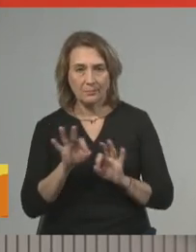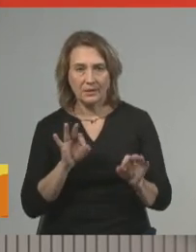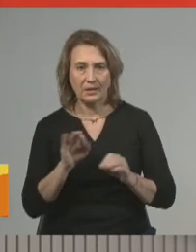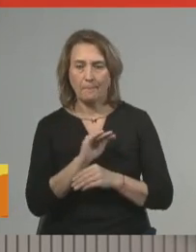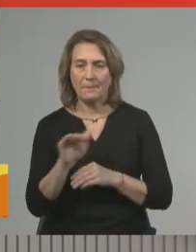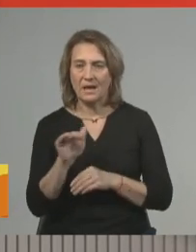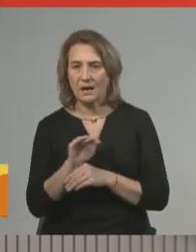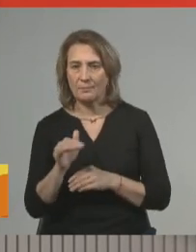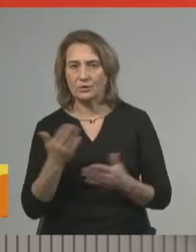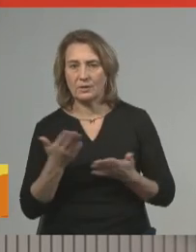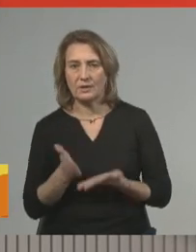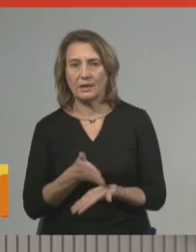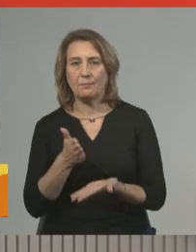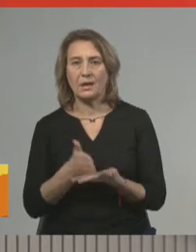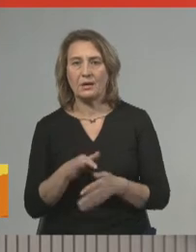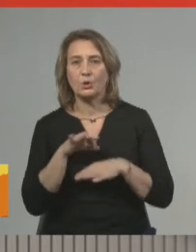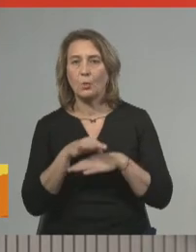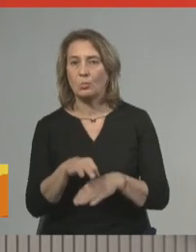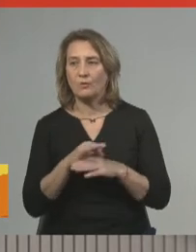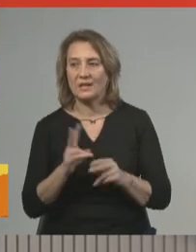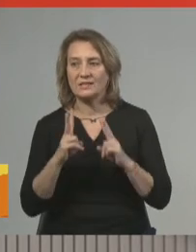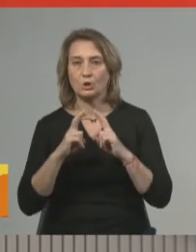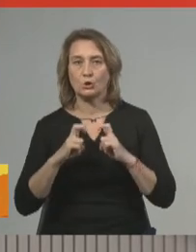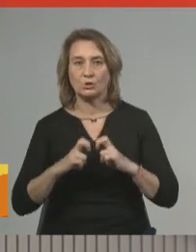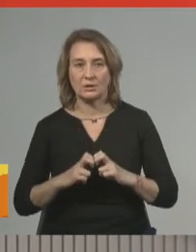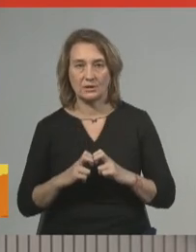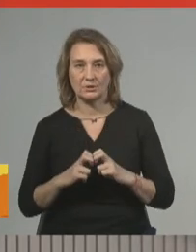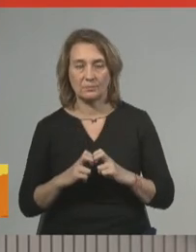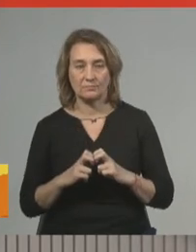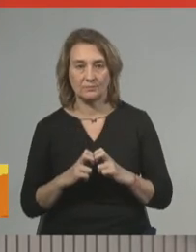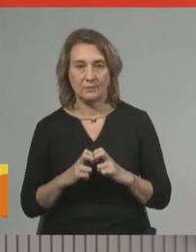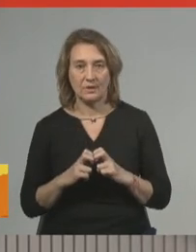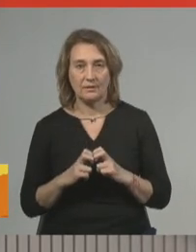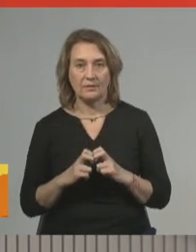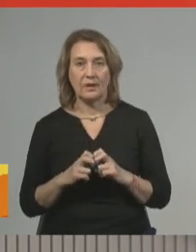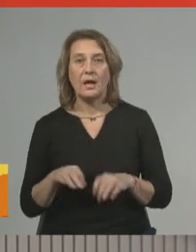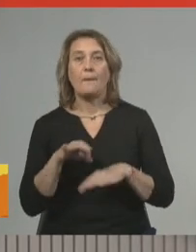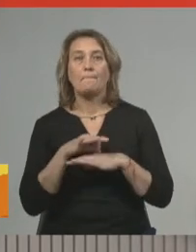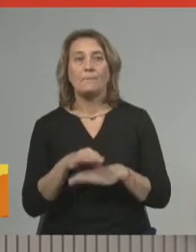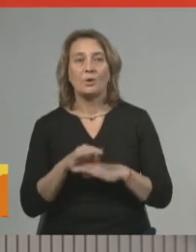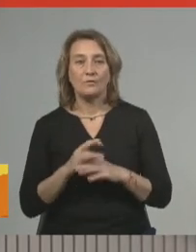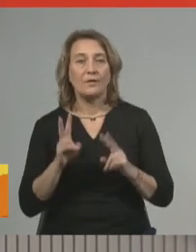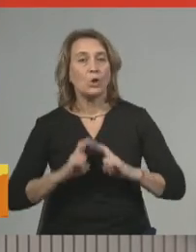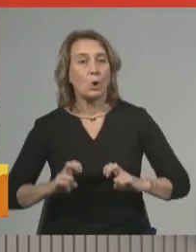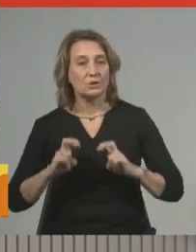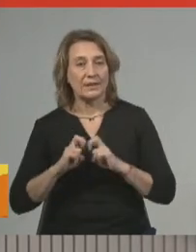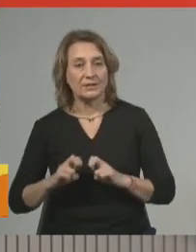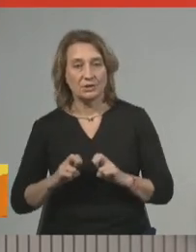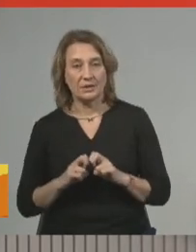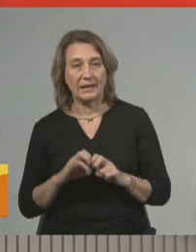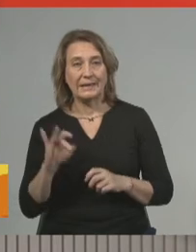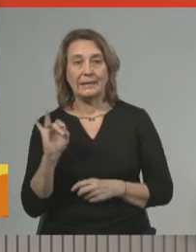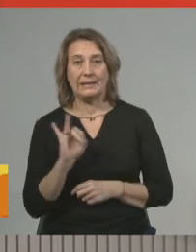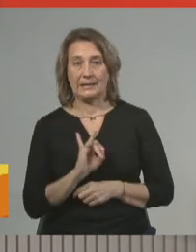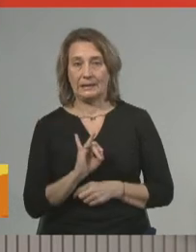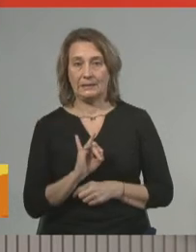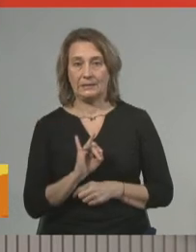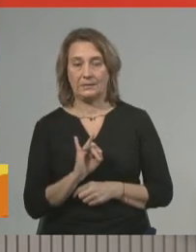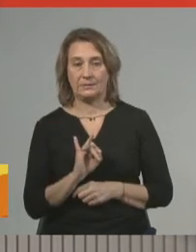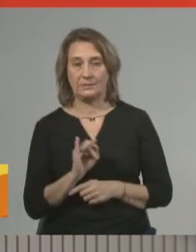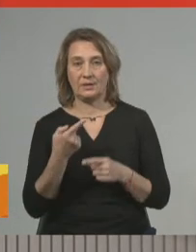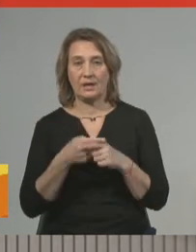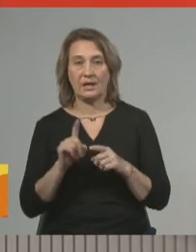prepared their sample set the parameters of this research and our task was to conduct this